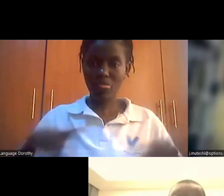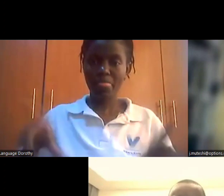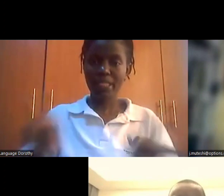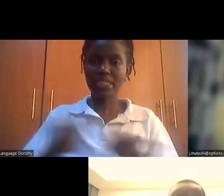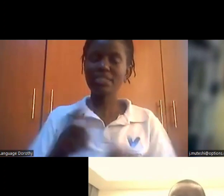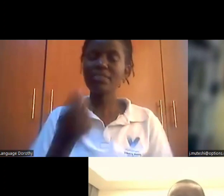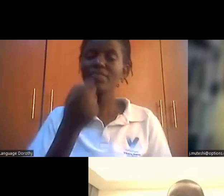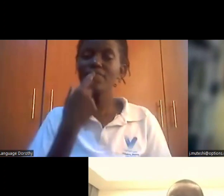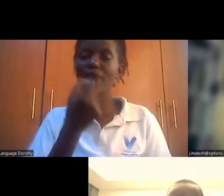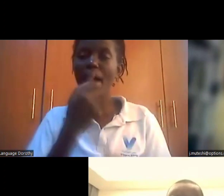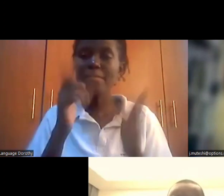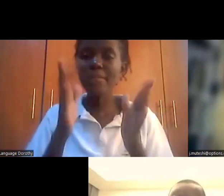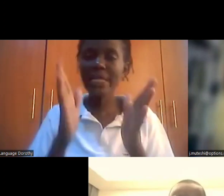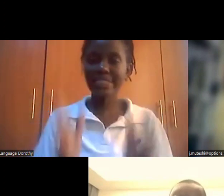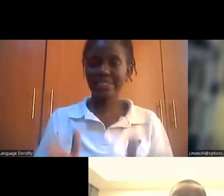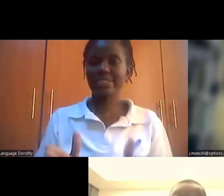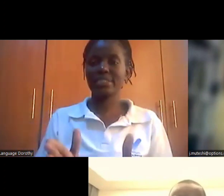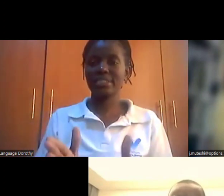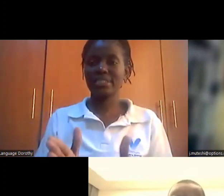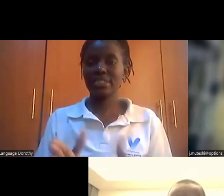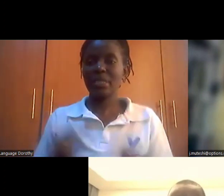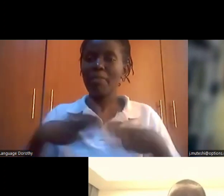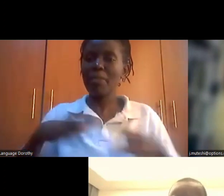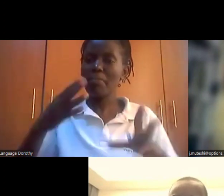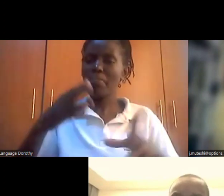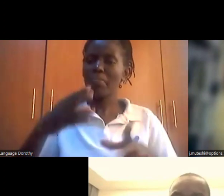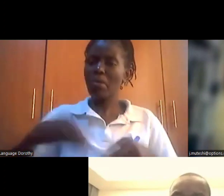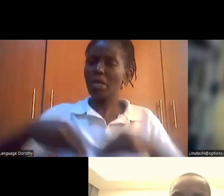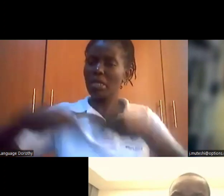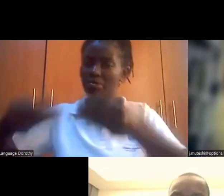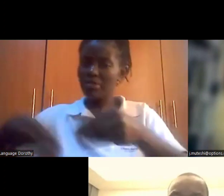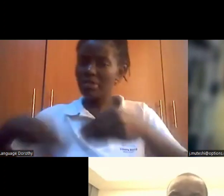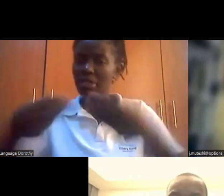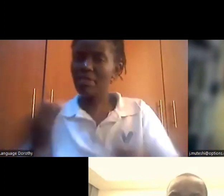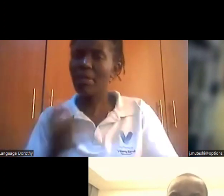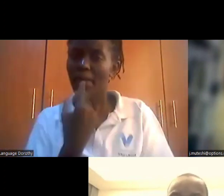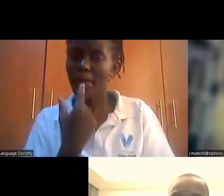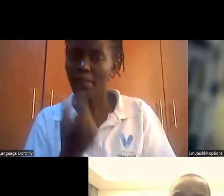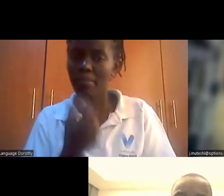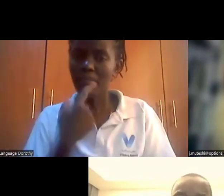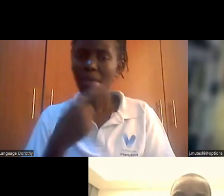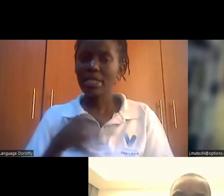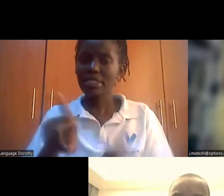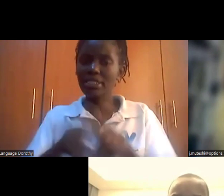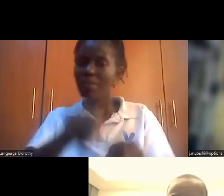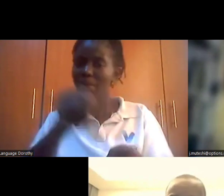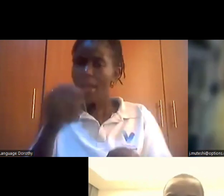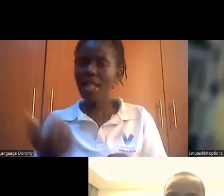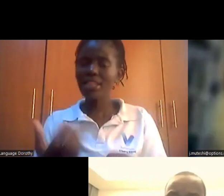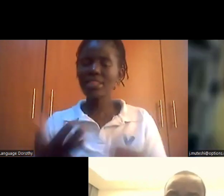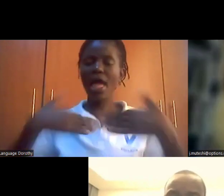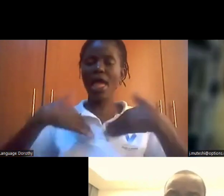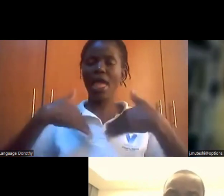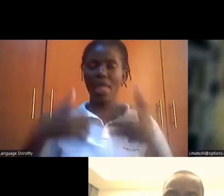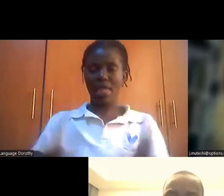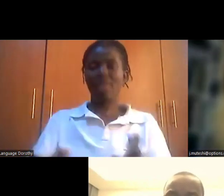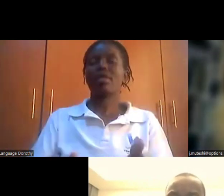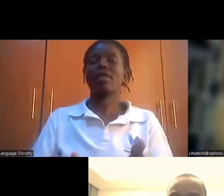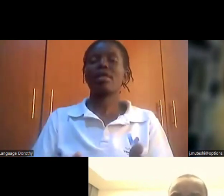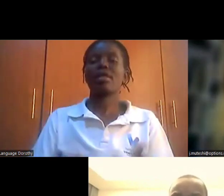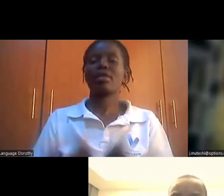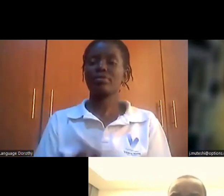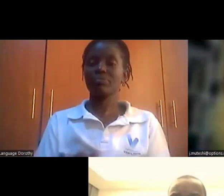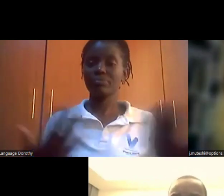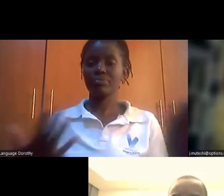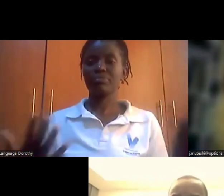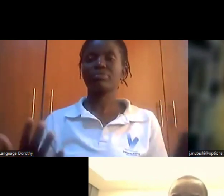supplying the pharmaceuticals and other health supplies that are used in medicalization. So to come